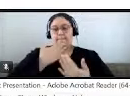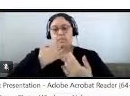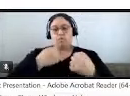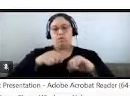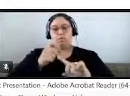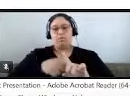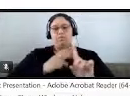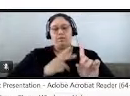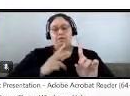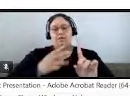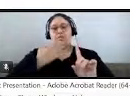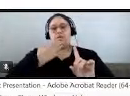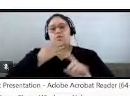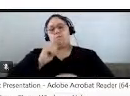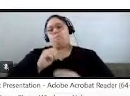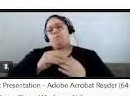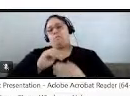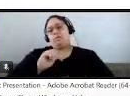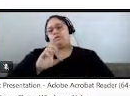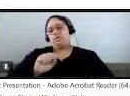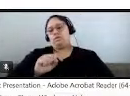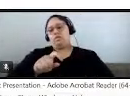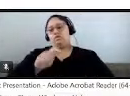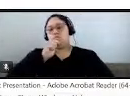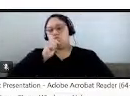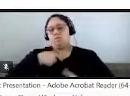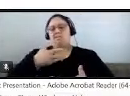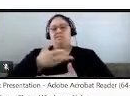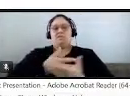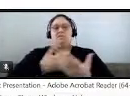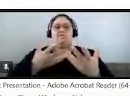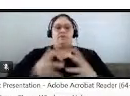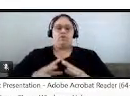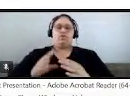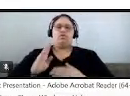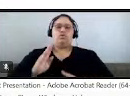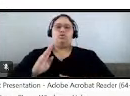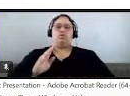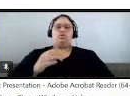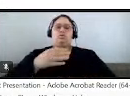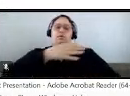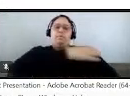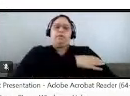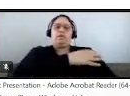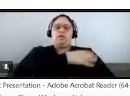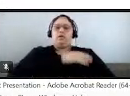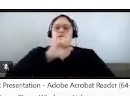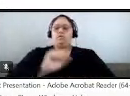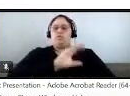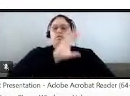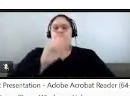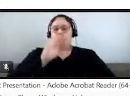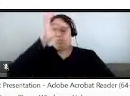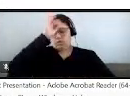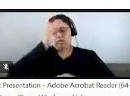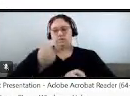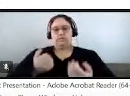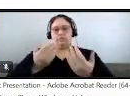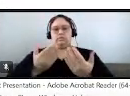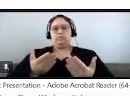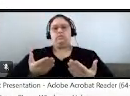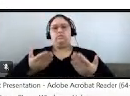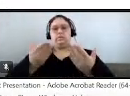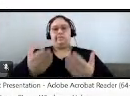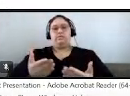Chairperson. Again, thank you, Member Maseko. I this morning had a conversation with the brigadier at the South African Police Services, and